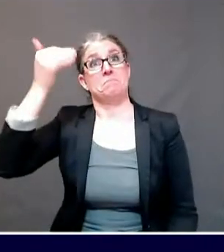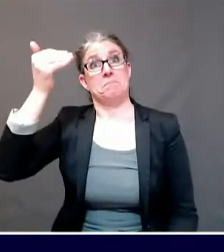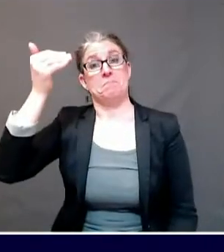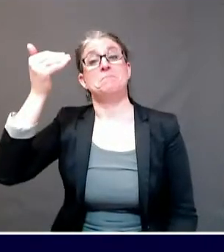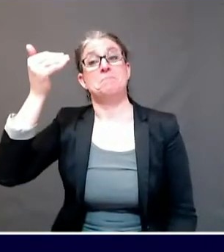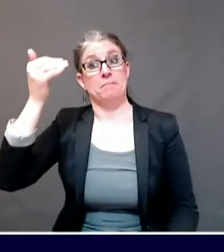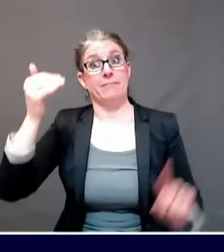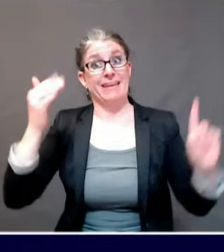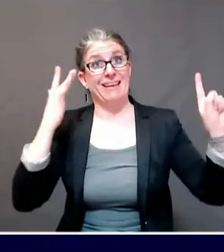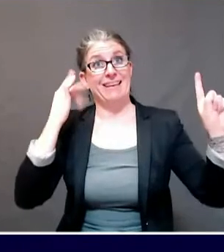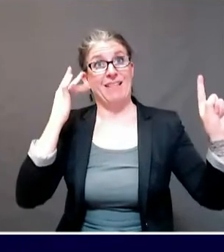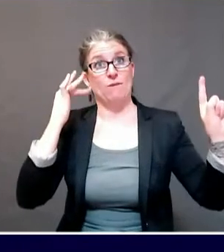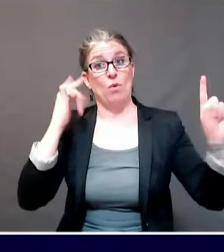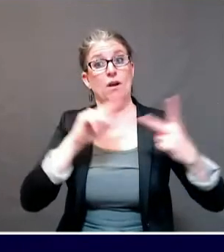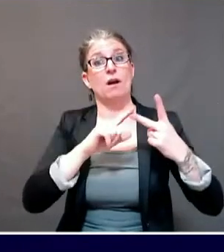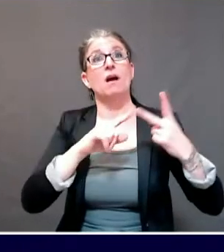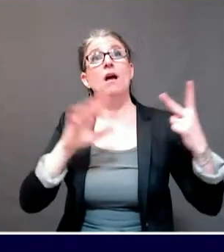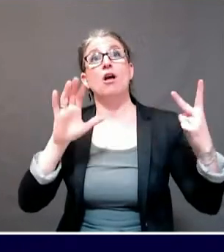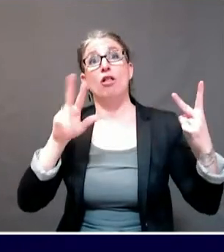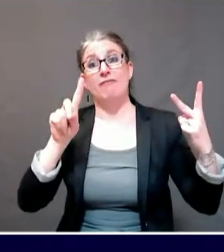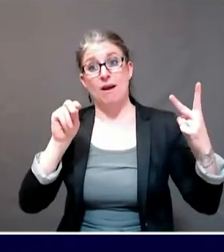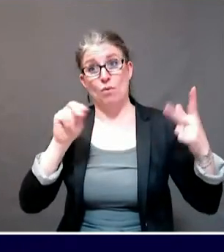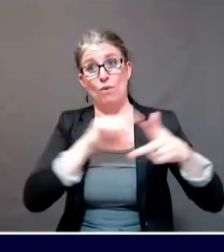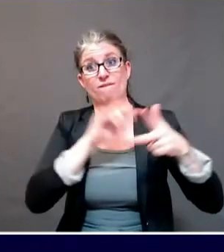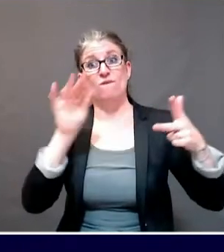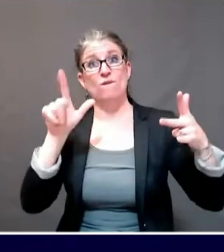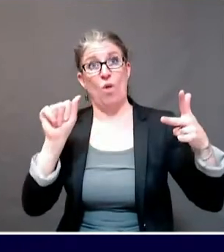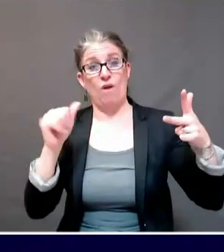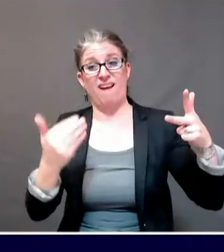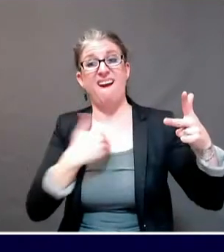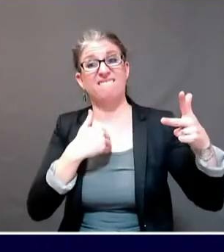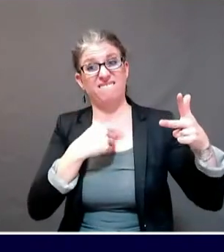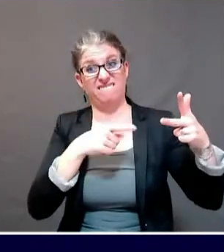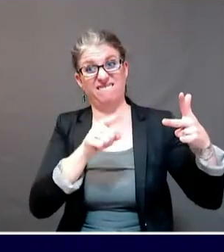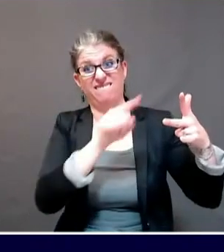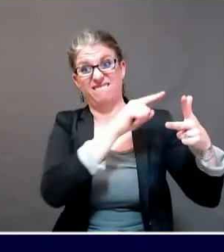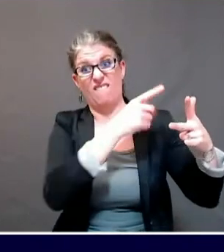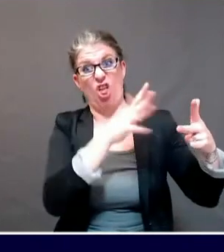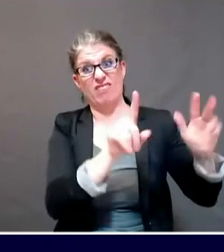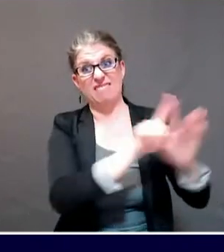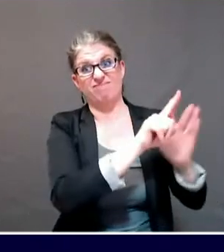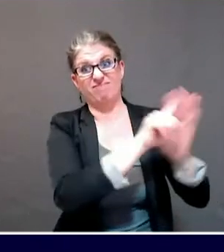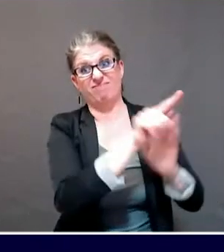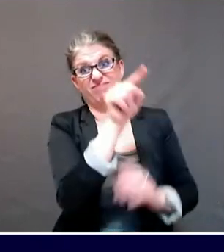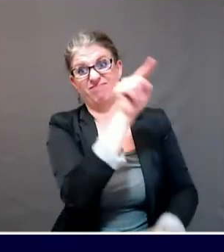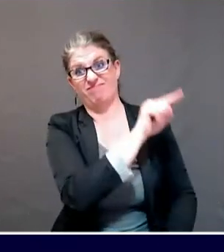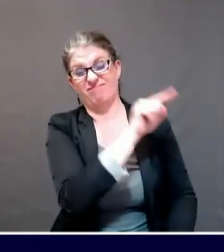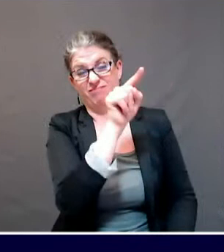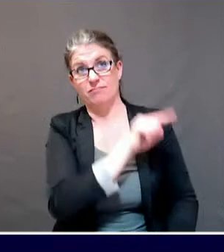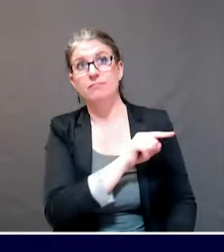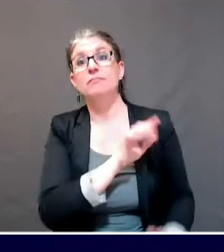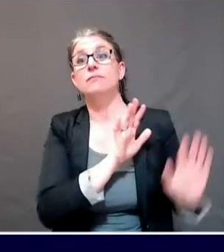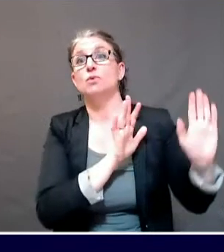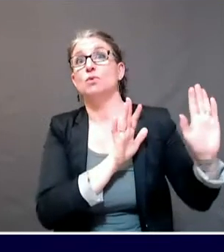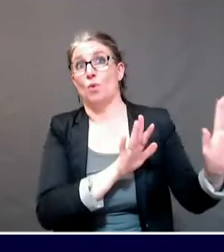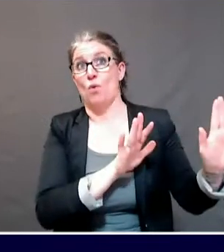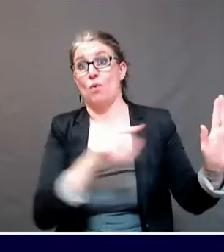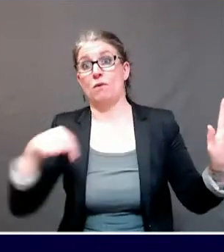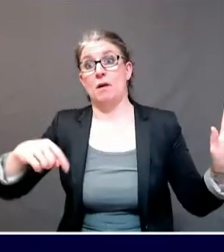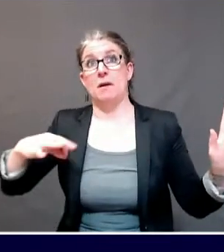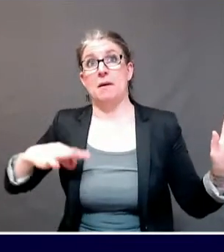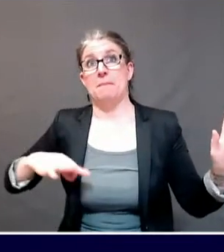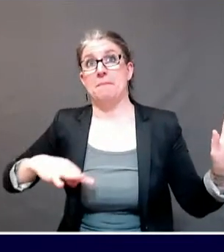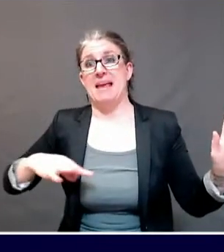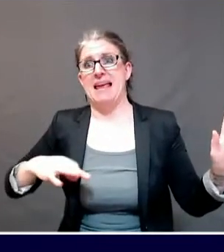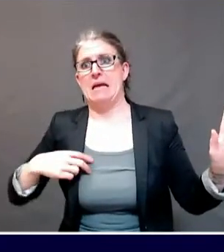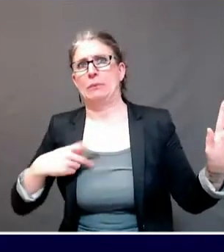Here in Maine, we have been actively looking for that new strain in partnership with the US CDC and our